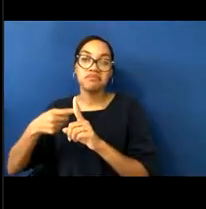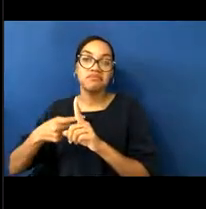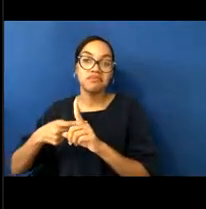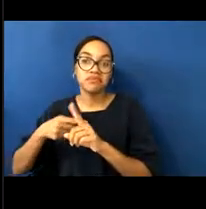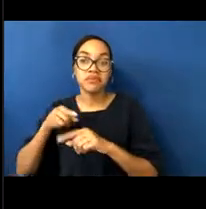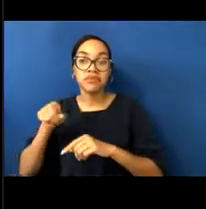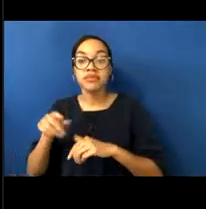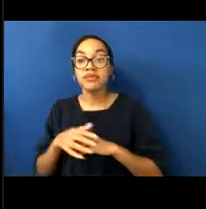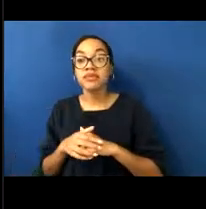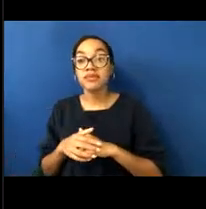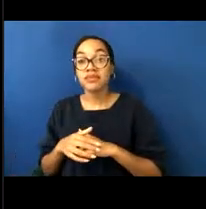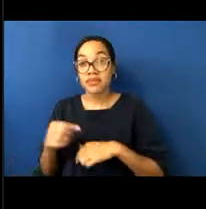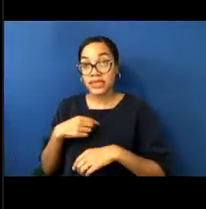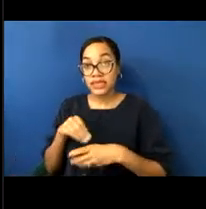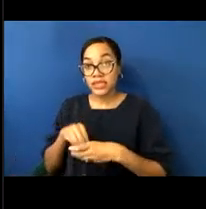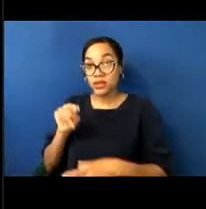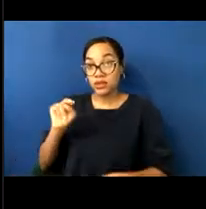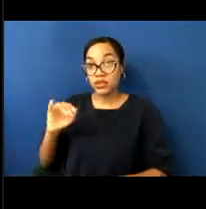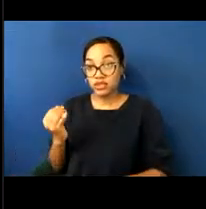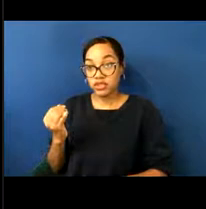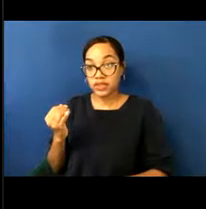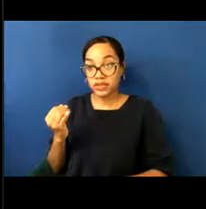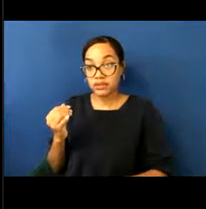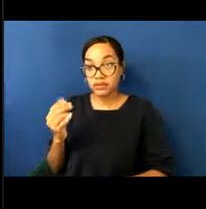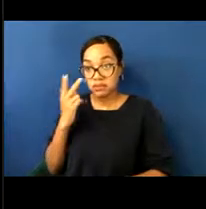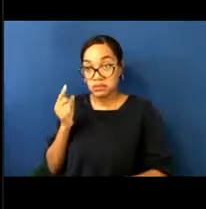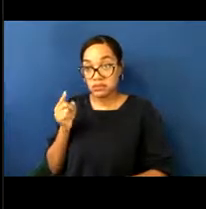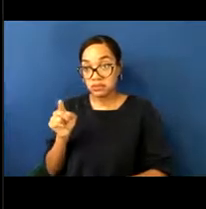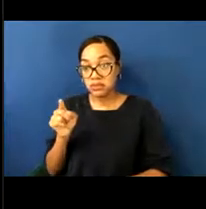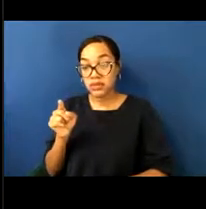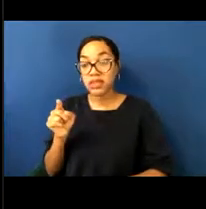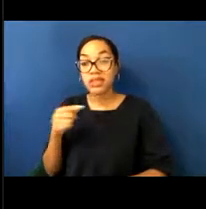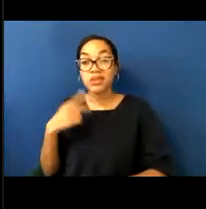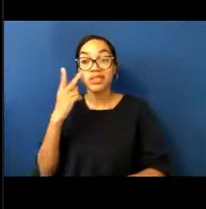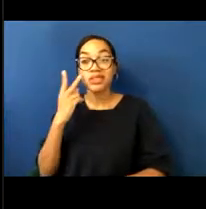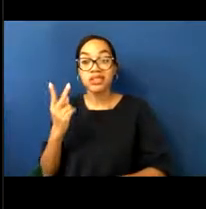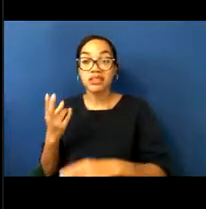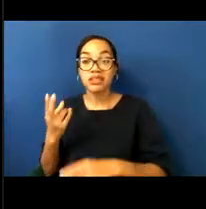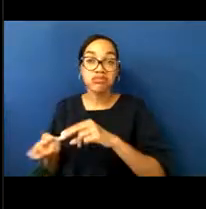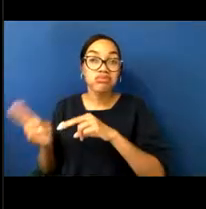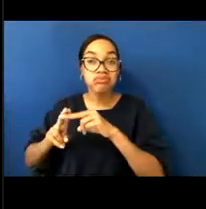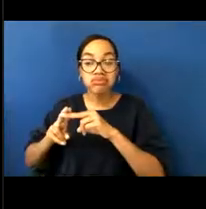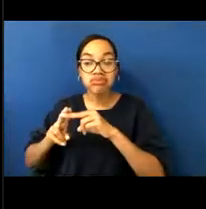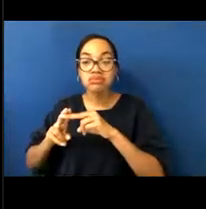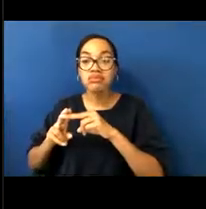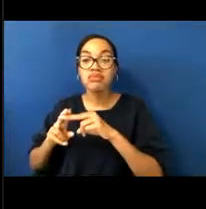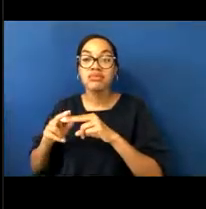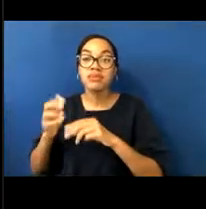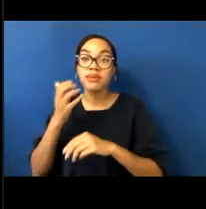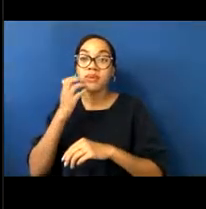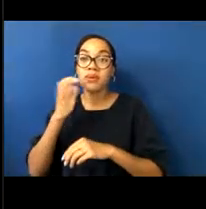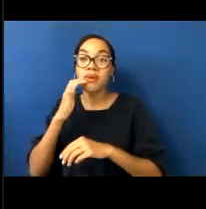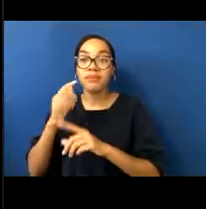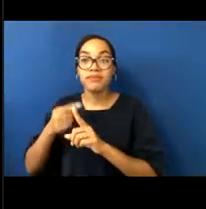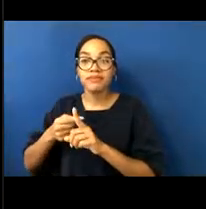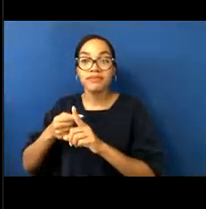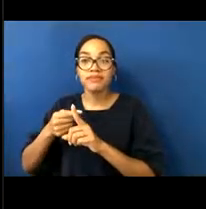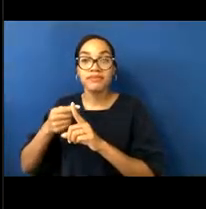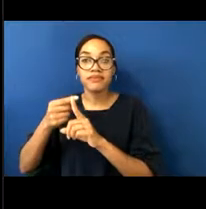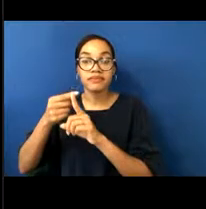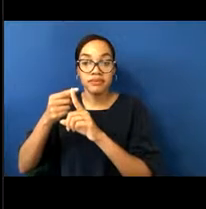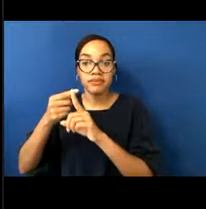the northeast coast of the US, we've experienced an enhanced warming in our oceans. You can also see some excess warming in the Western Pacific as